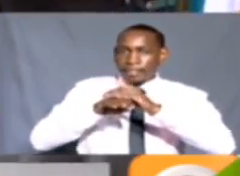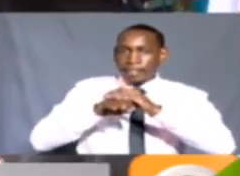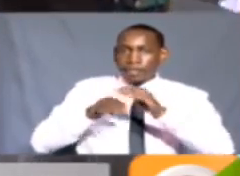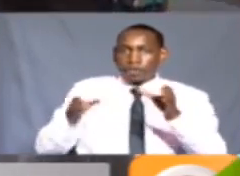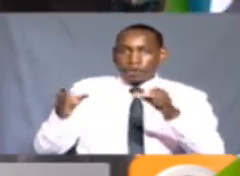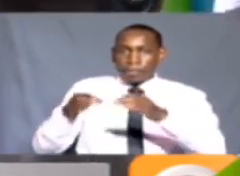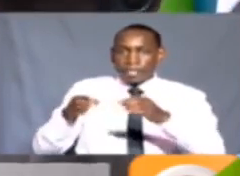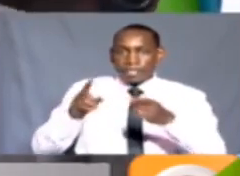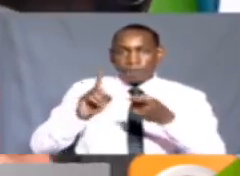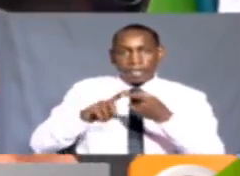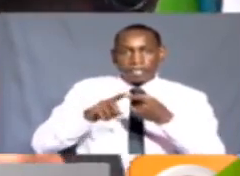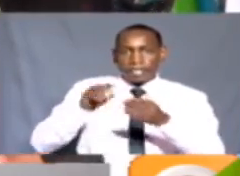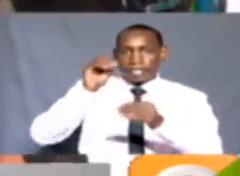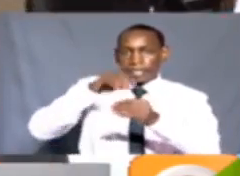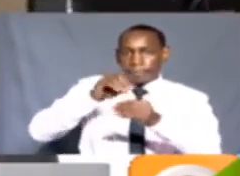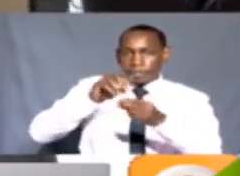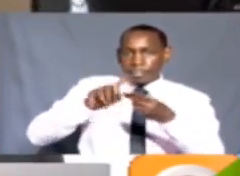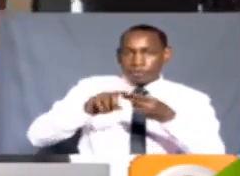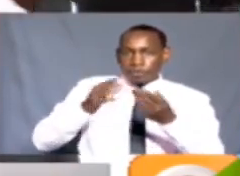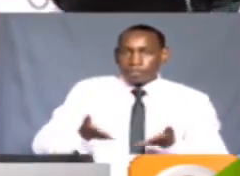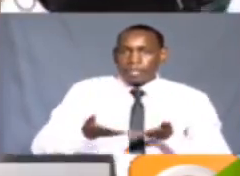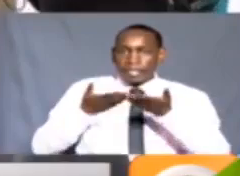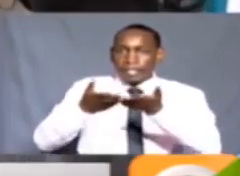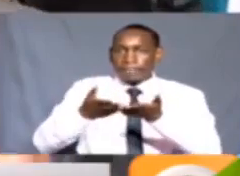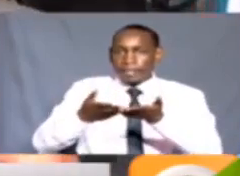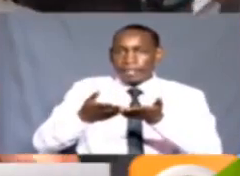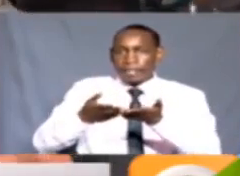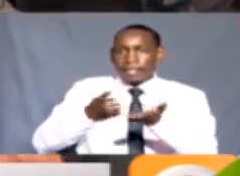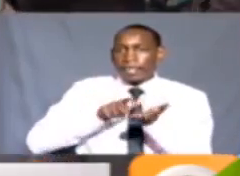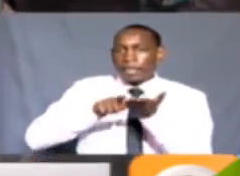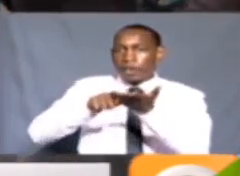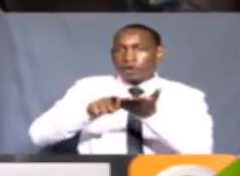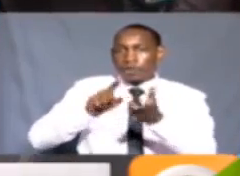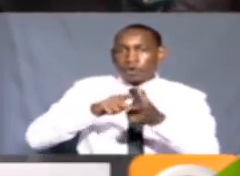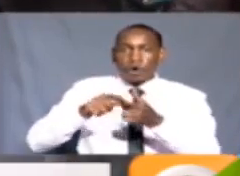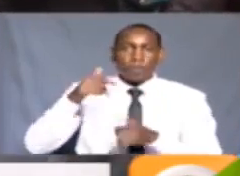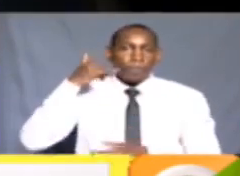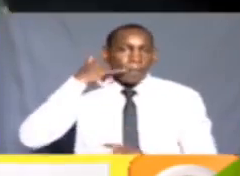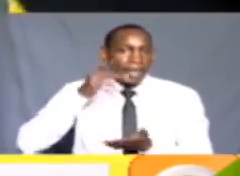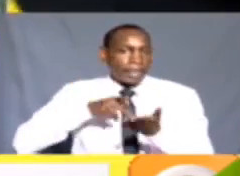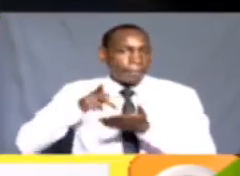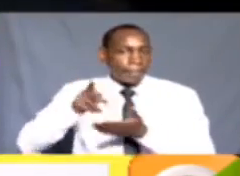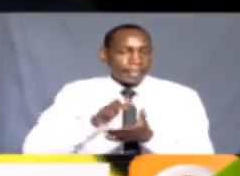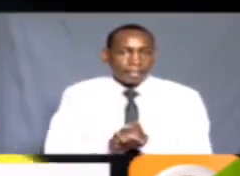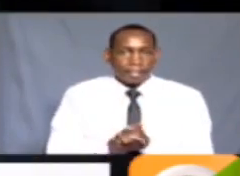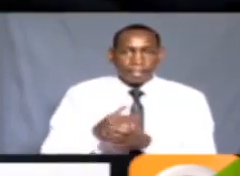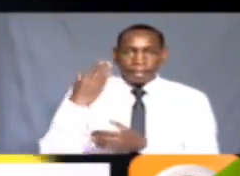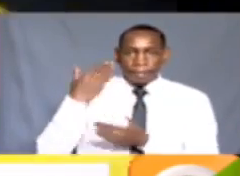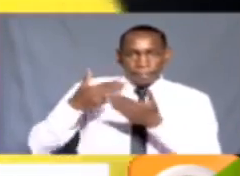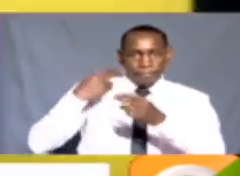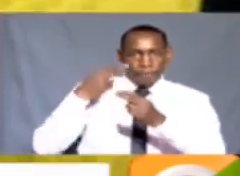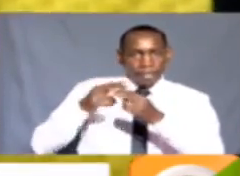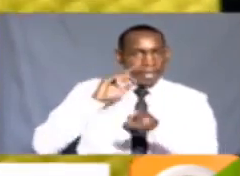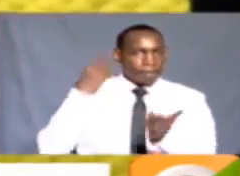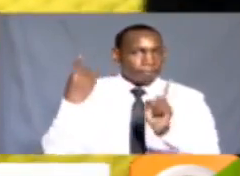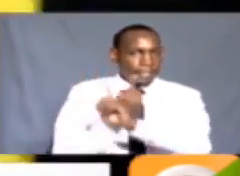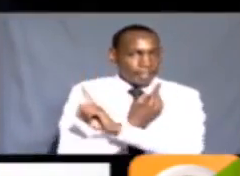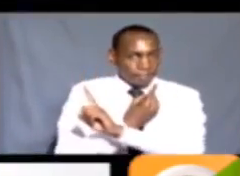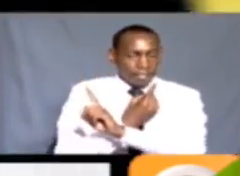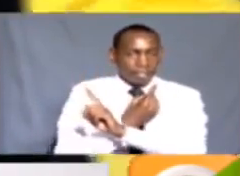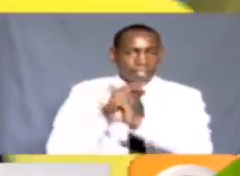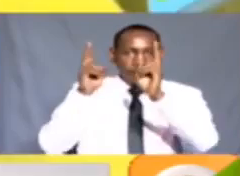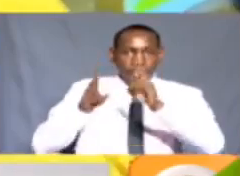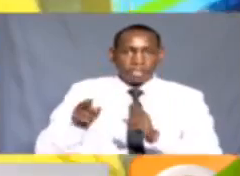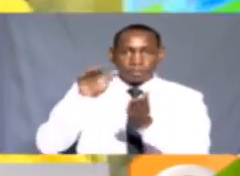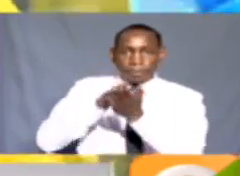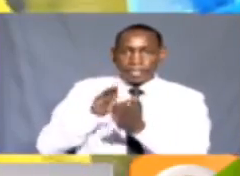whether it's a remittance, whether it's offering a finance, whether it's a mobile payment. Previously known as the Habshil International Bank,